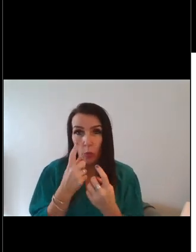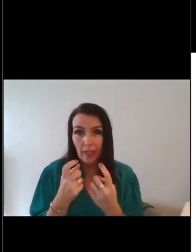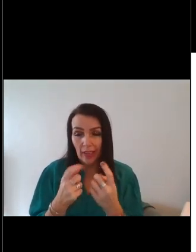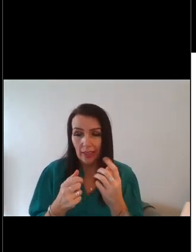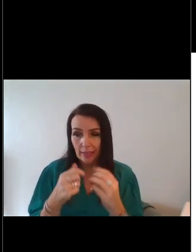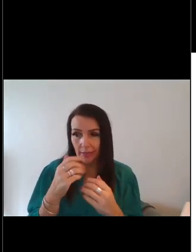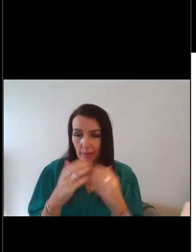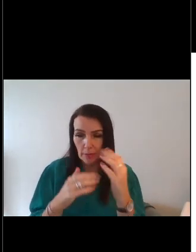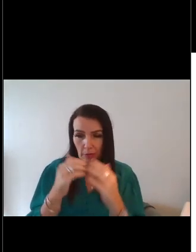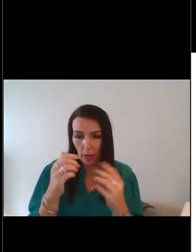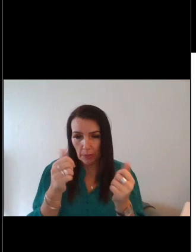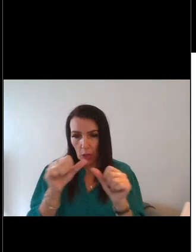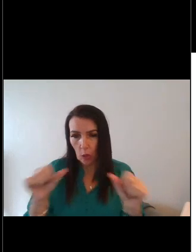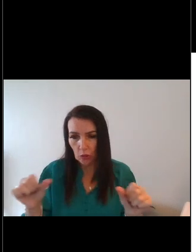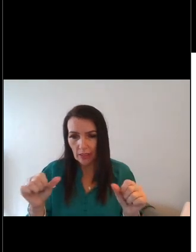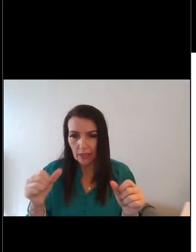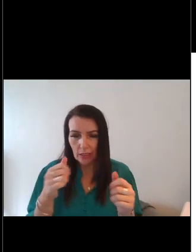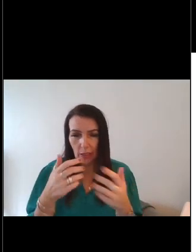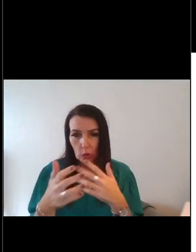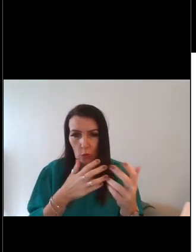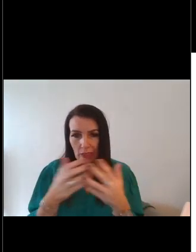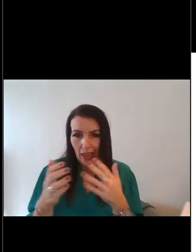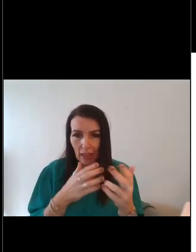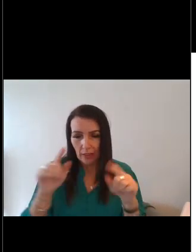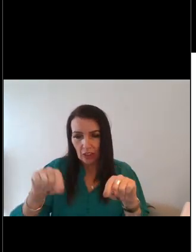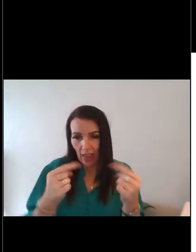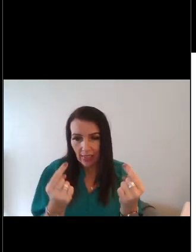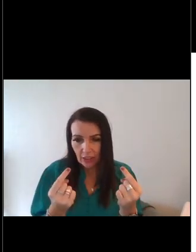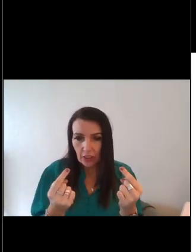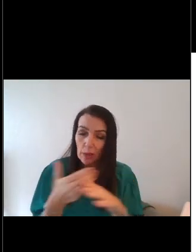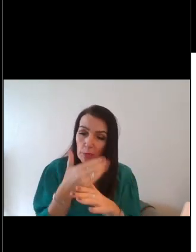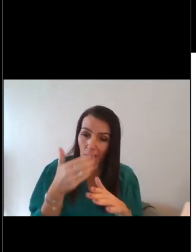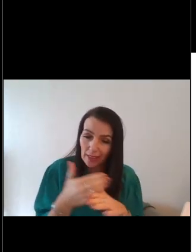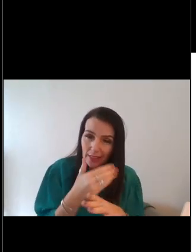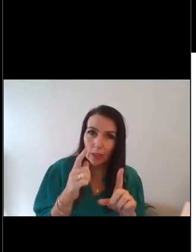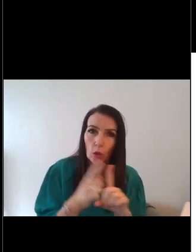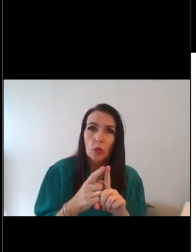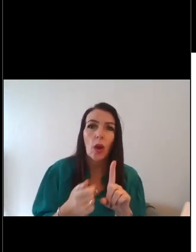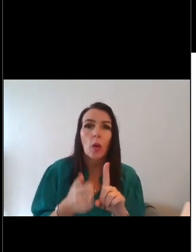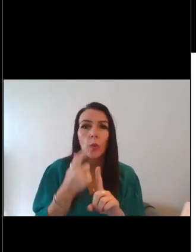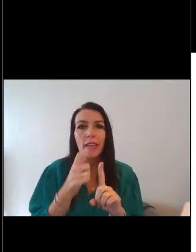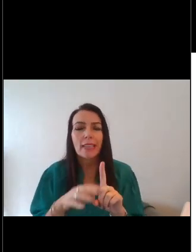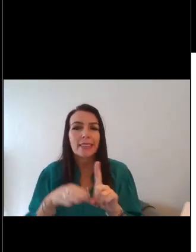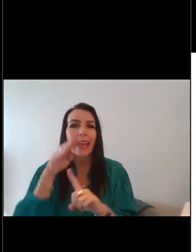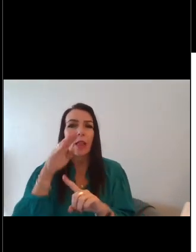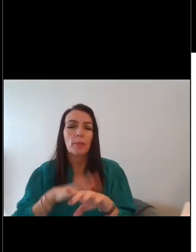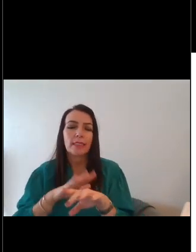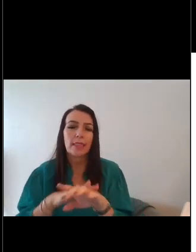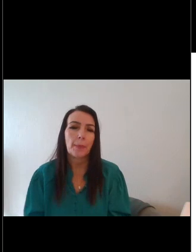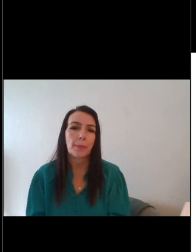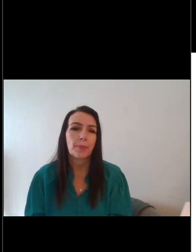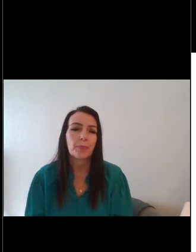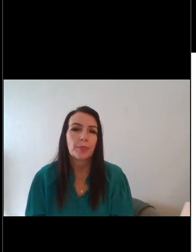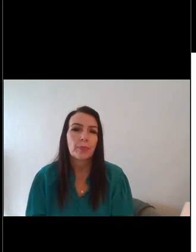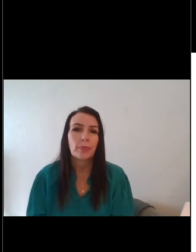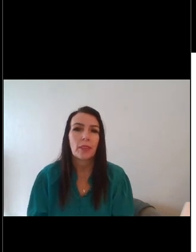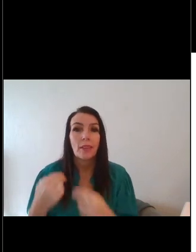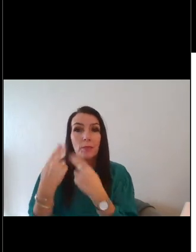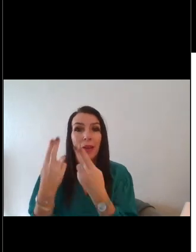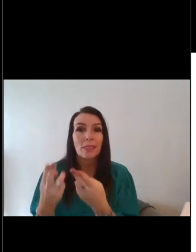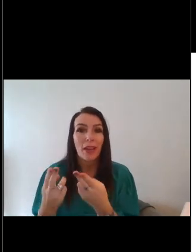tackle these complex challenges like decarbonization in practice, and also how we can scale them up over time. So I'll pass it back now